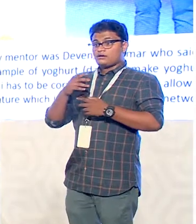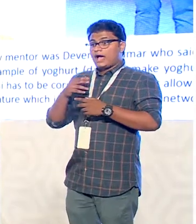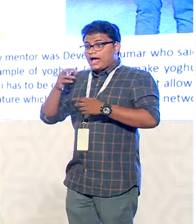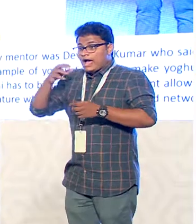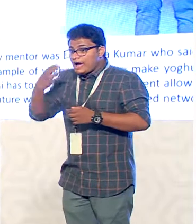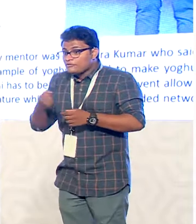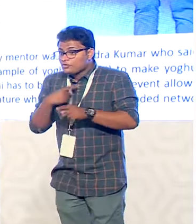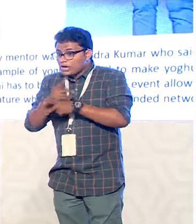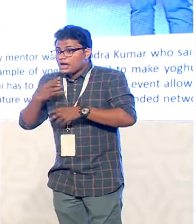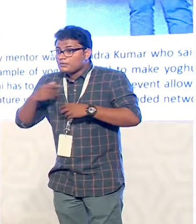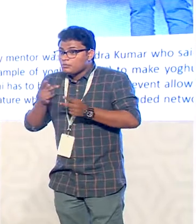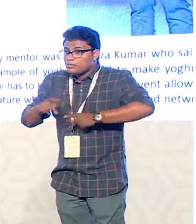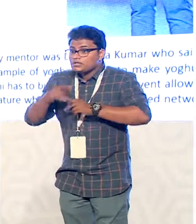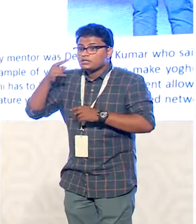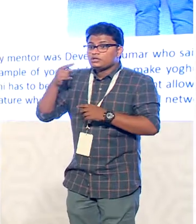also to be